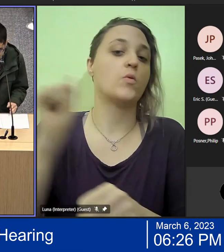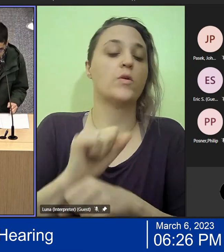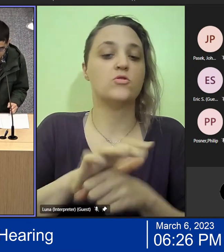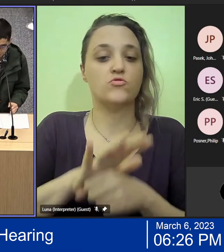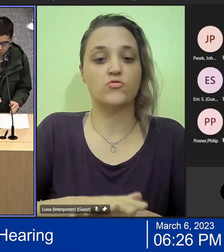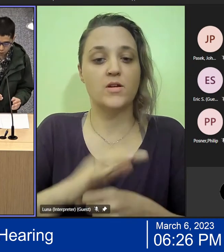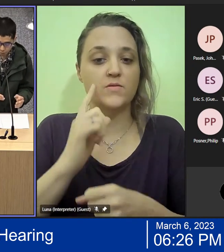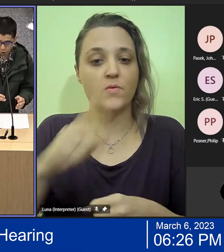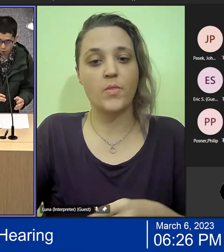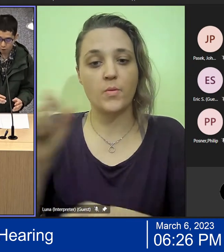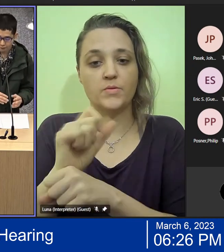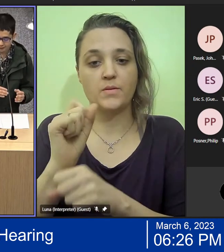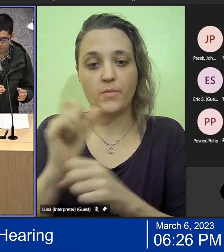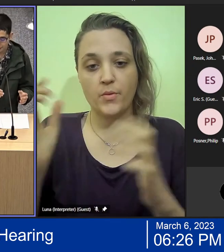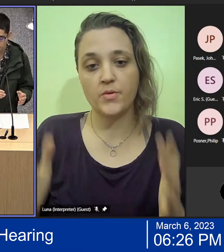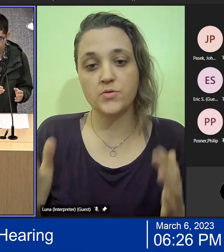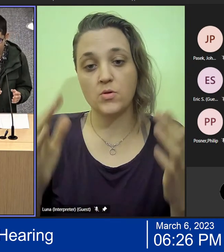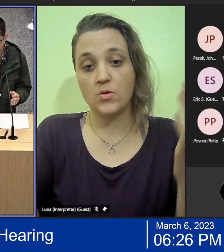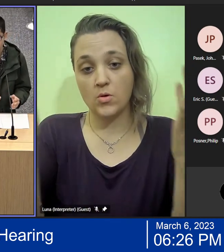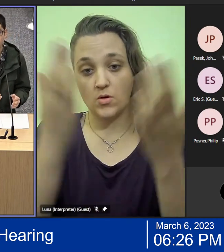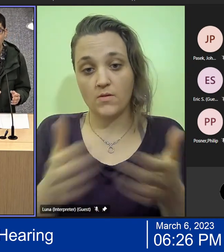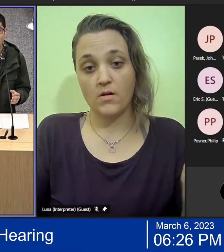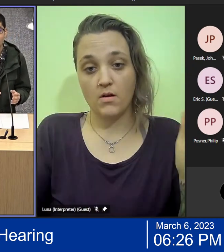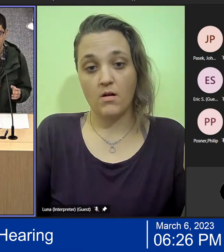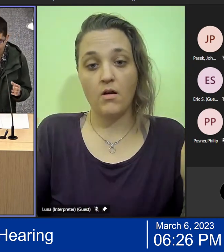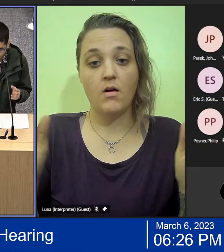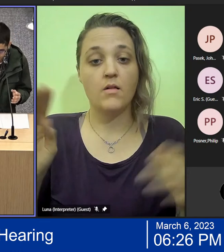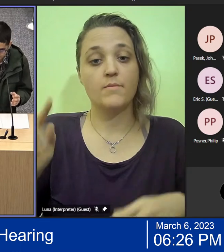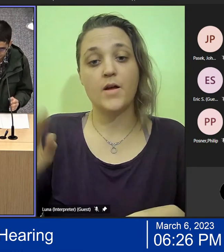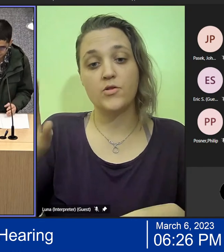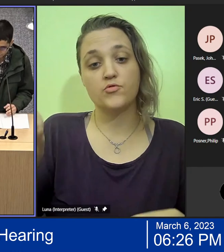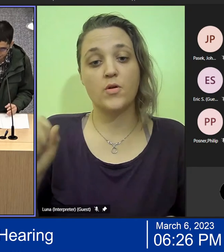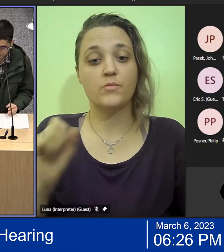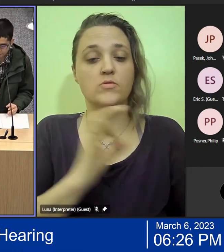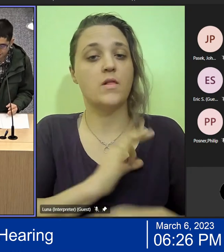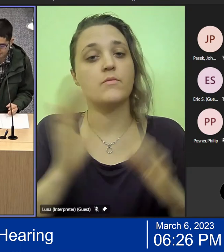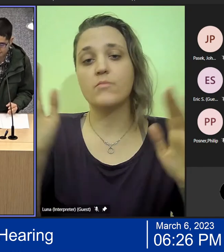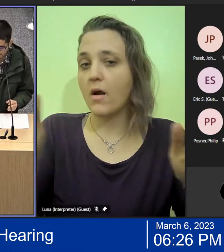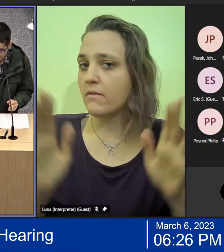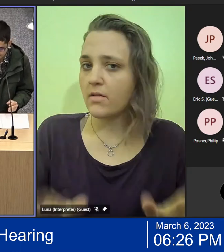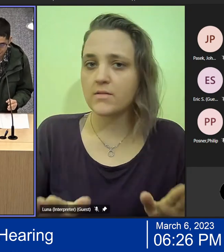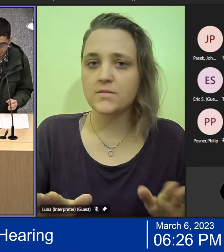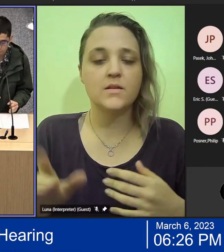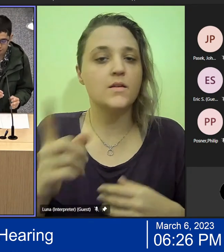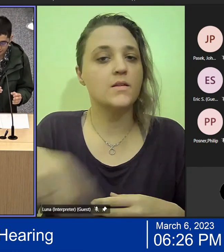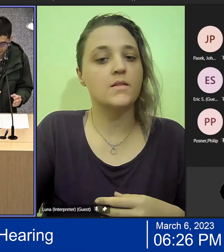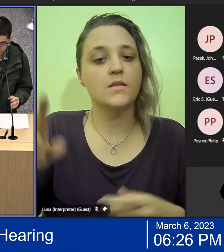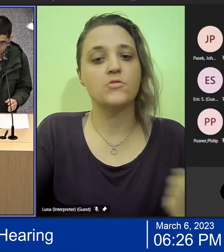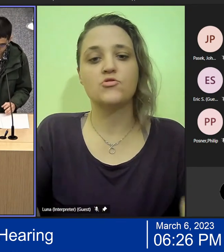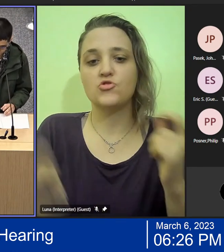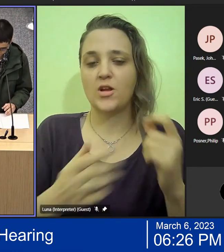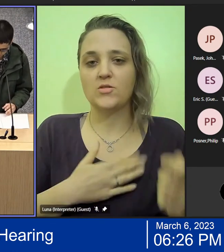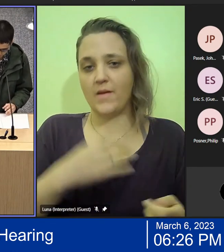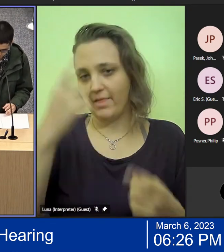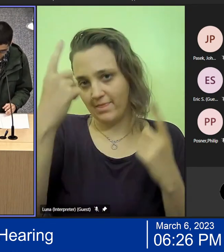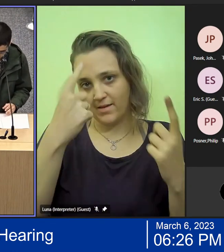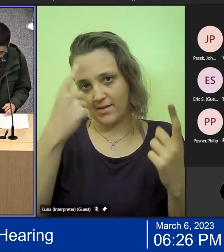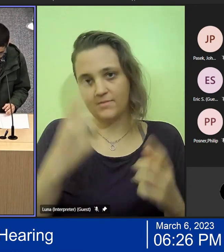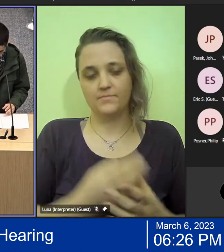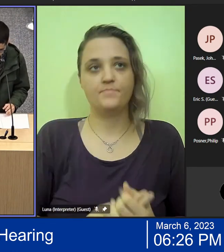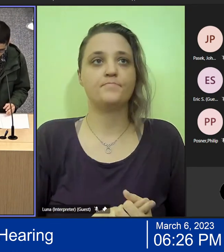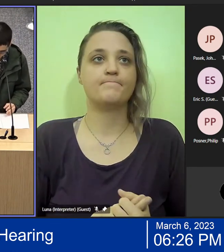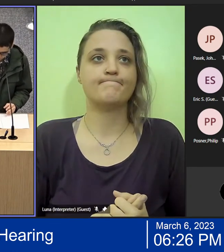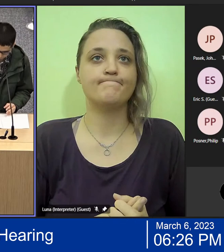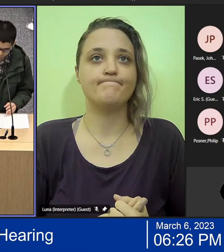avoid too much overworked stress for the Metro employees overall watching the Metro personalities are so marvelous that